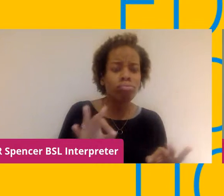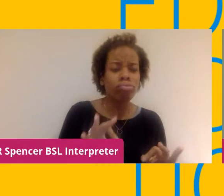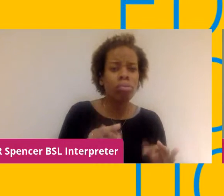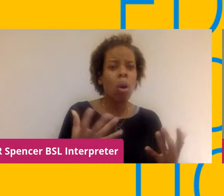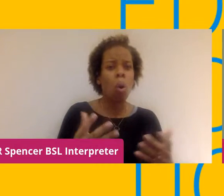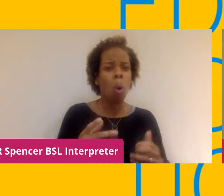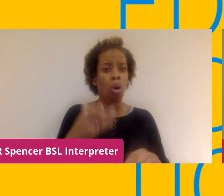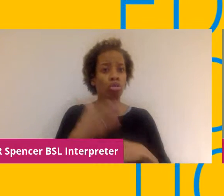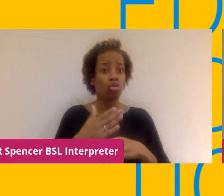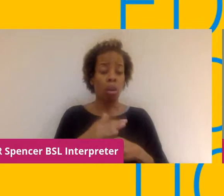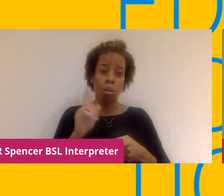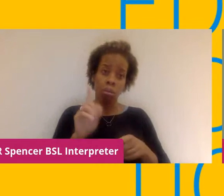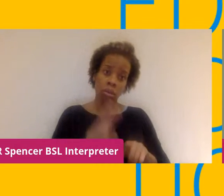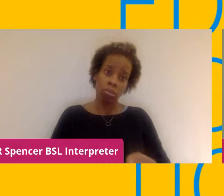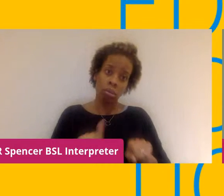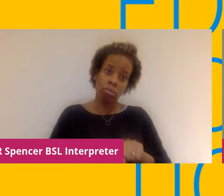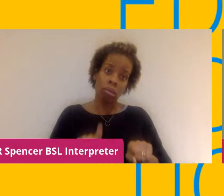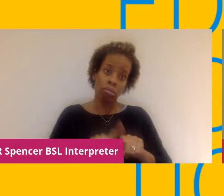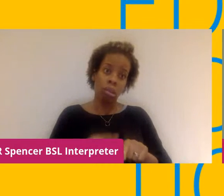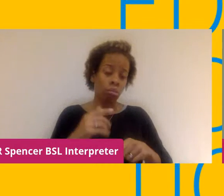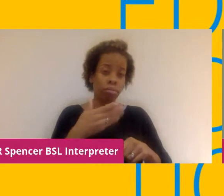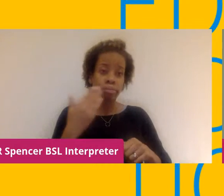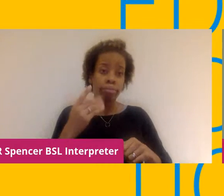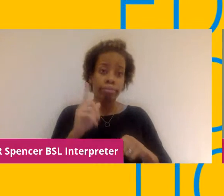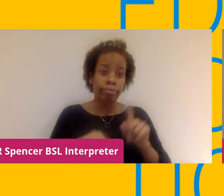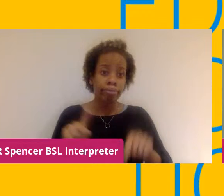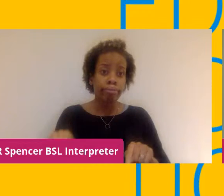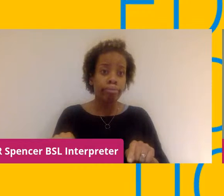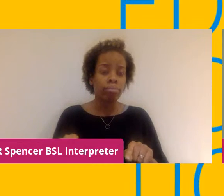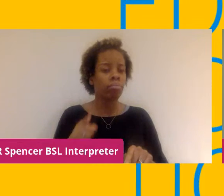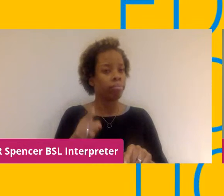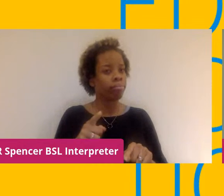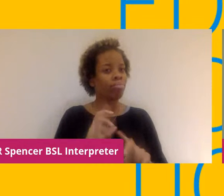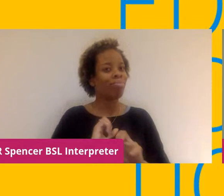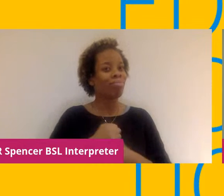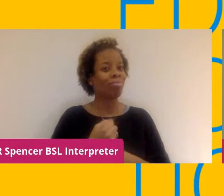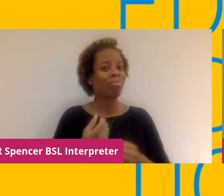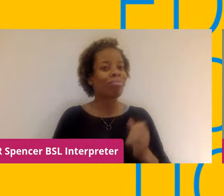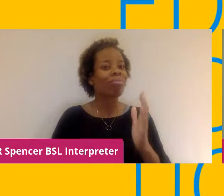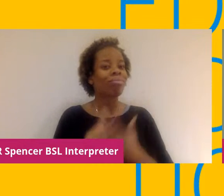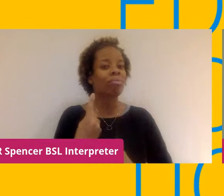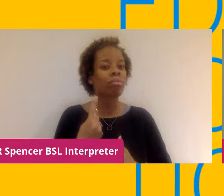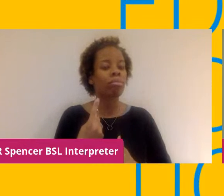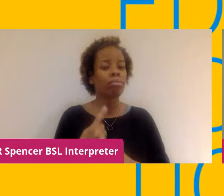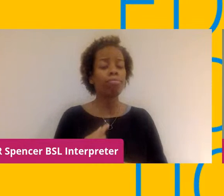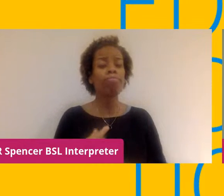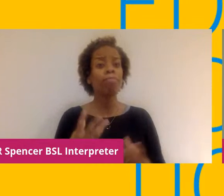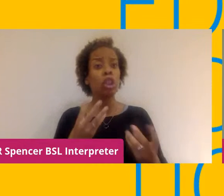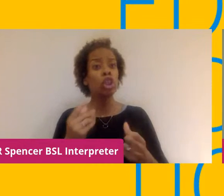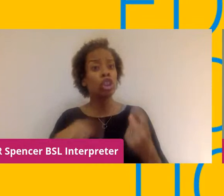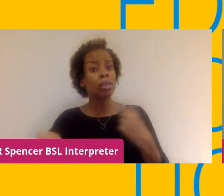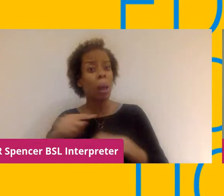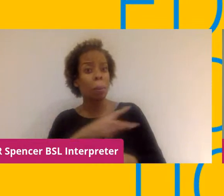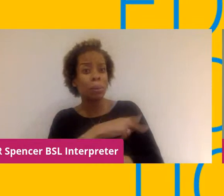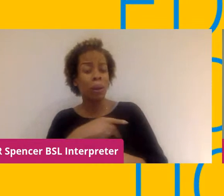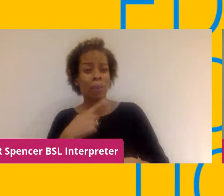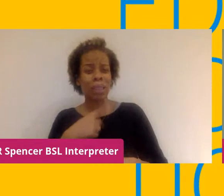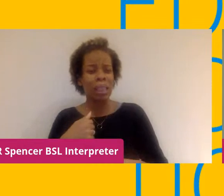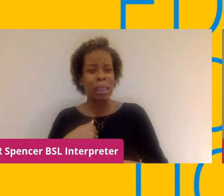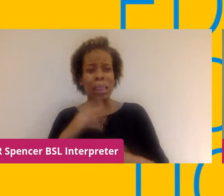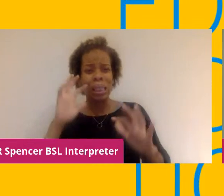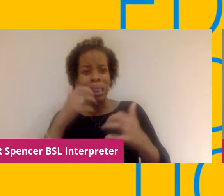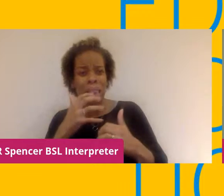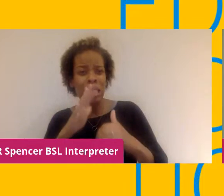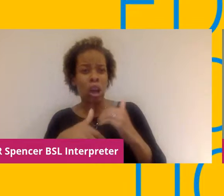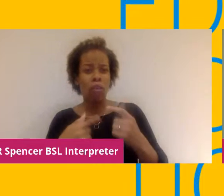we have is the ability of staff to raise their health and safety concerns for fears of bullying, redundancy, career progression, and